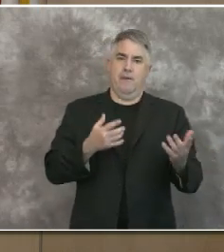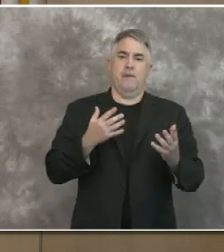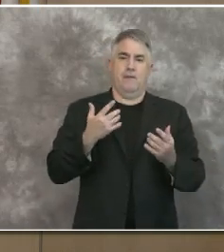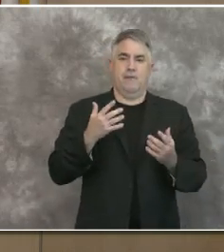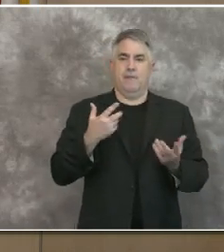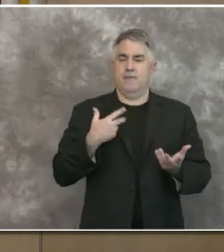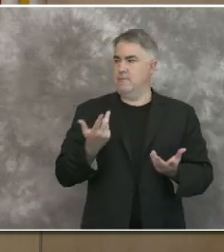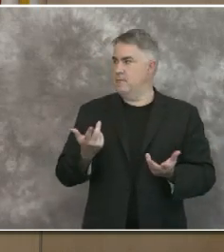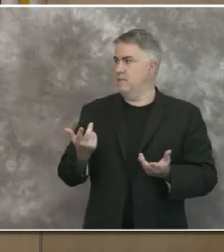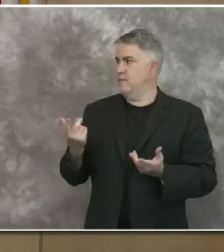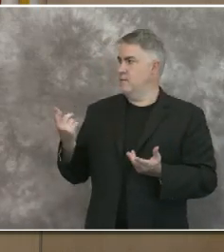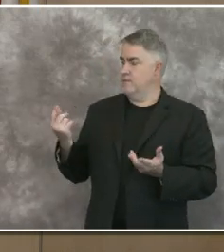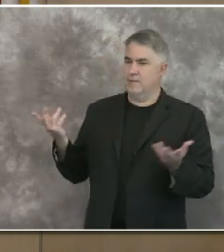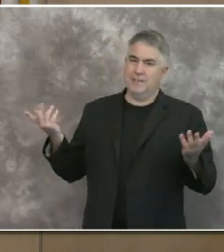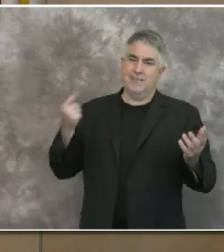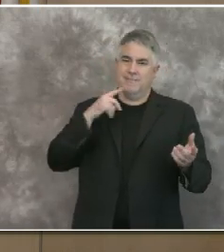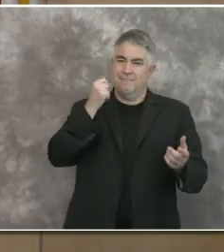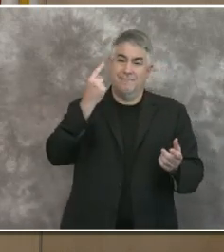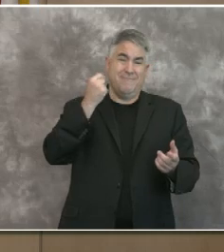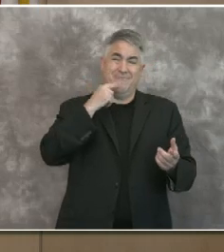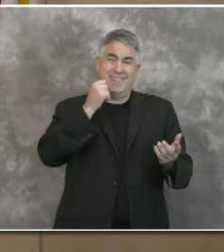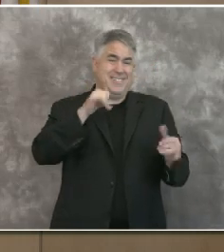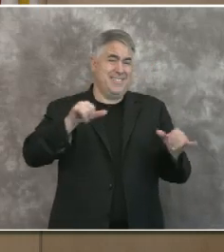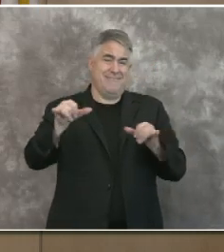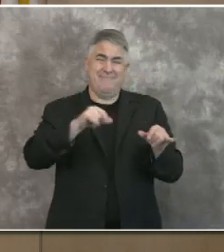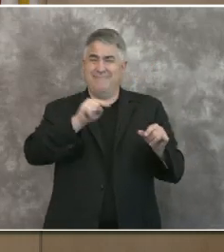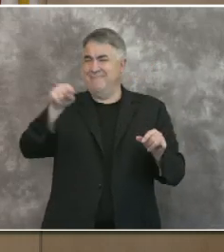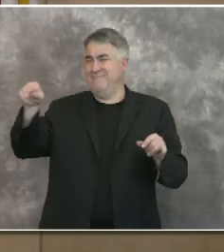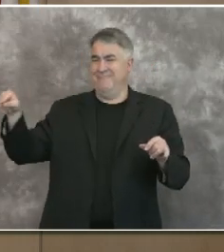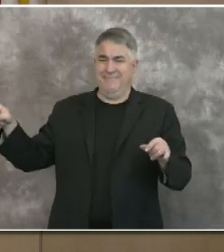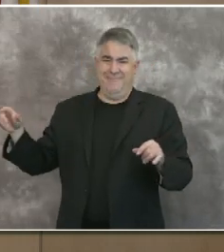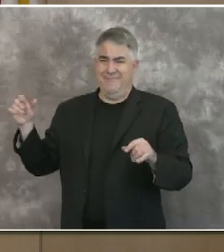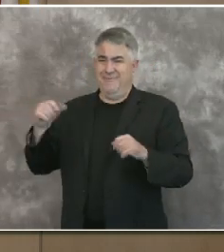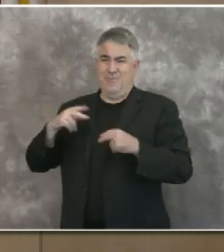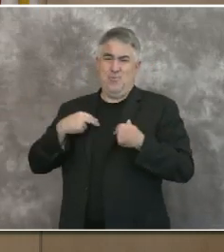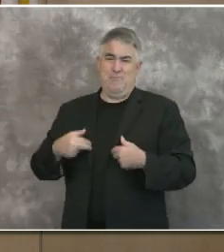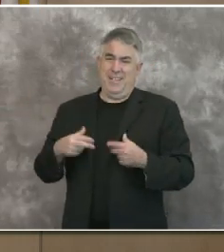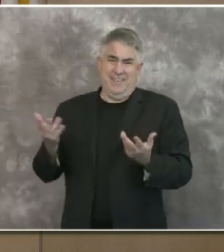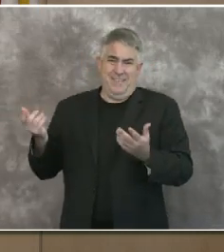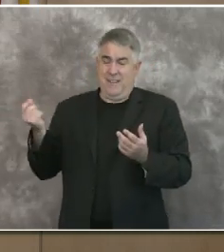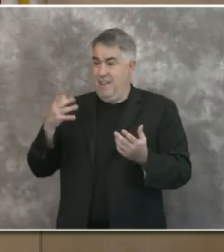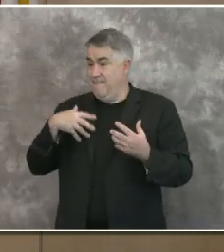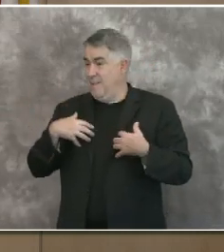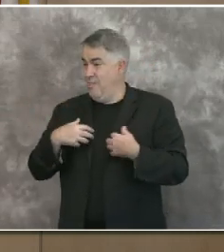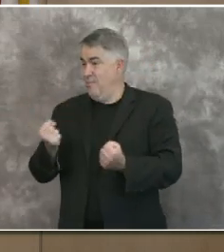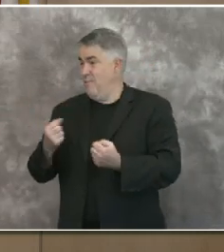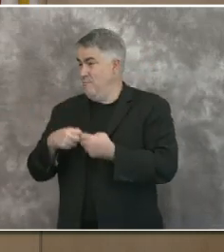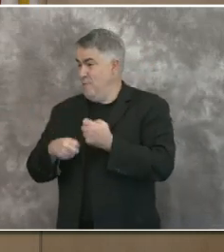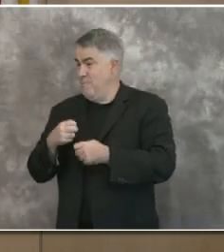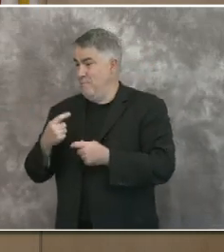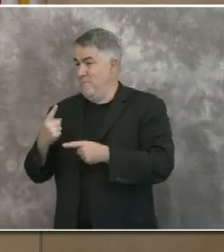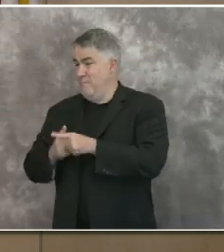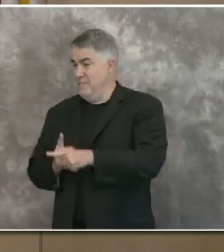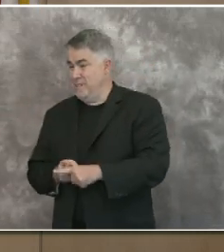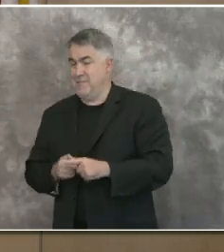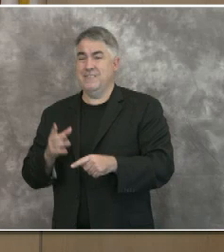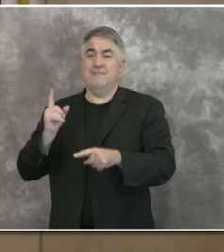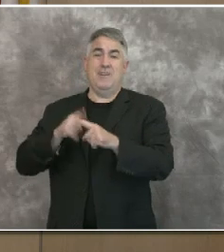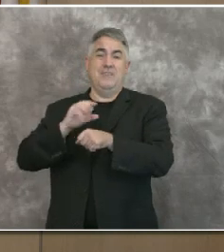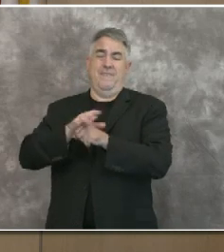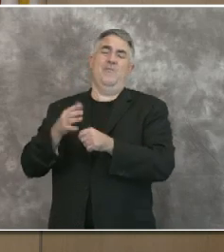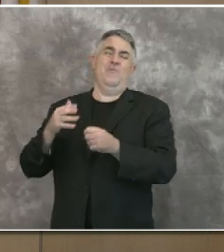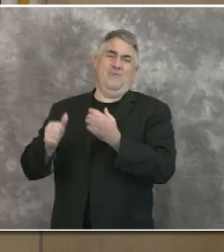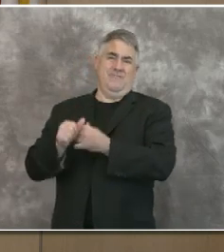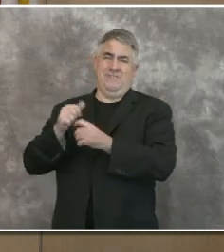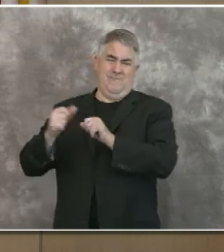or any other compromised immune system type of conditions. Those individuals